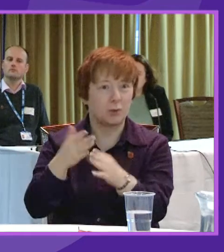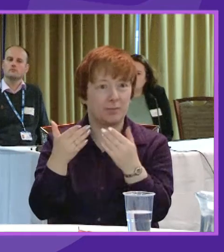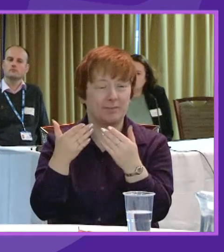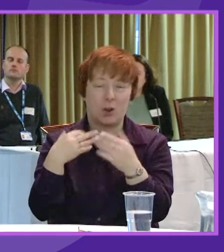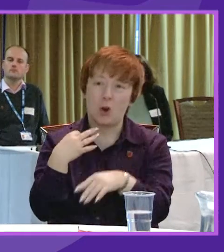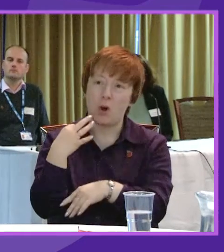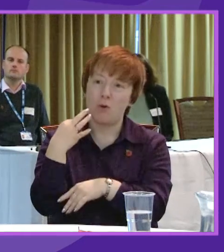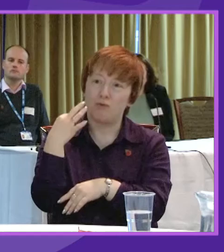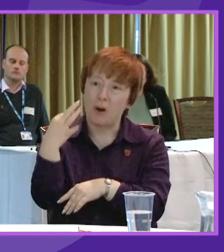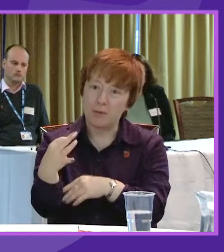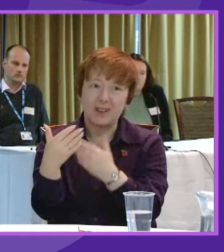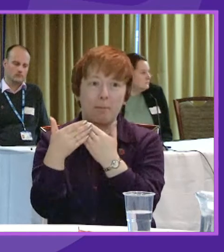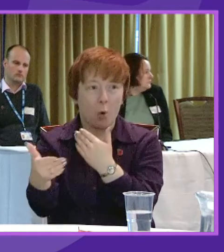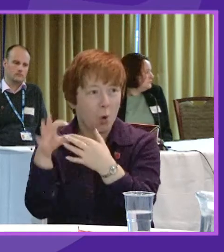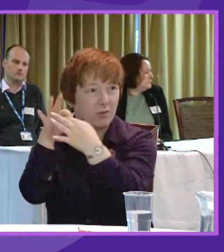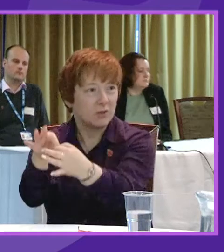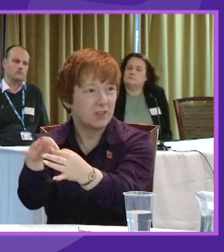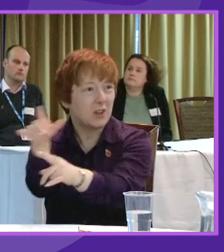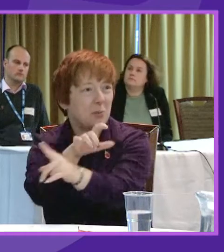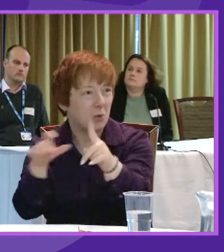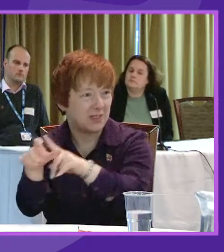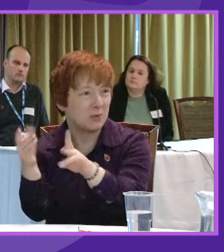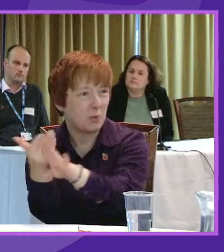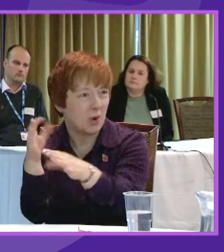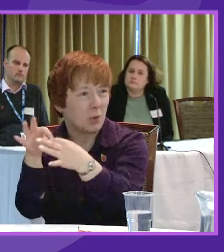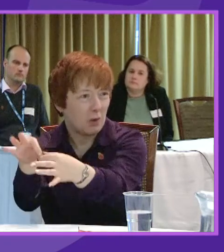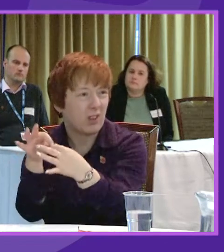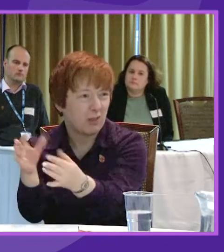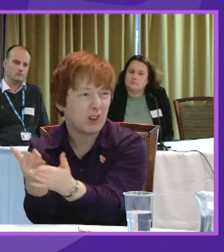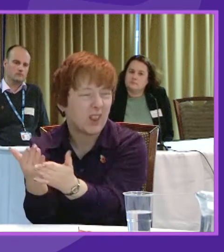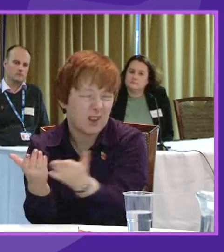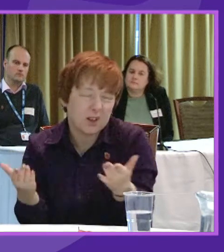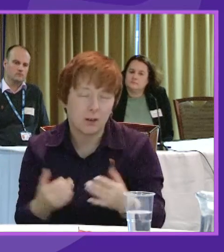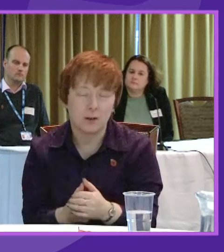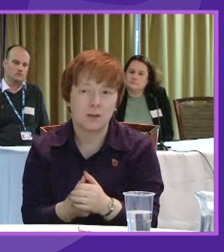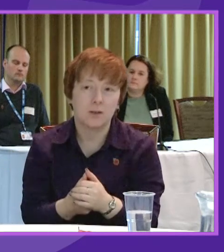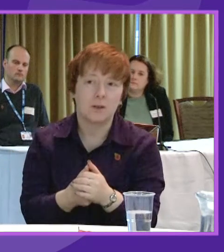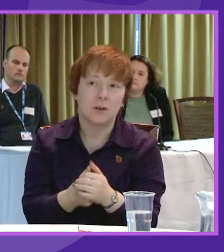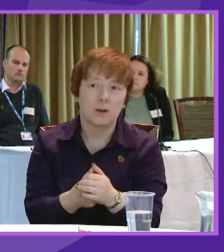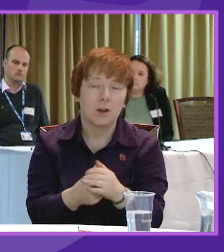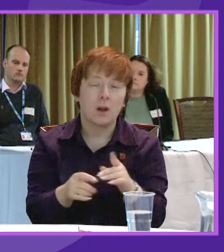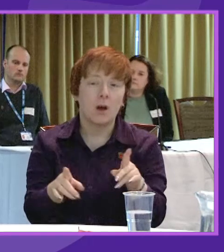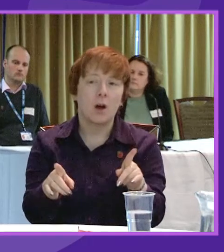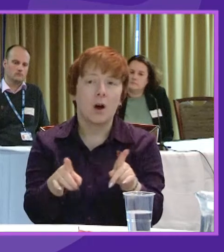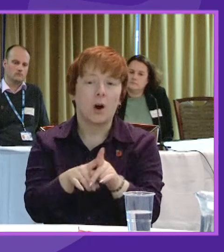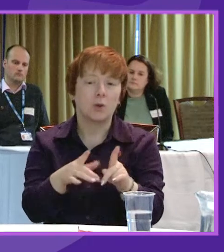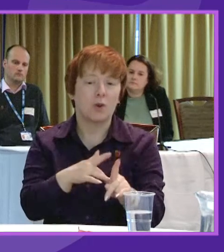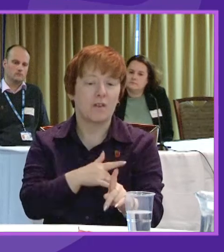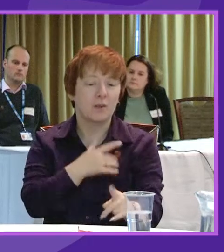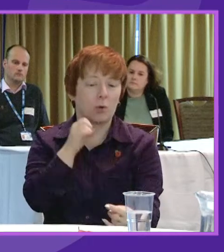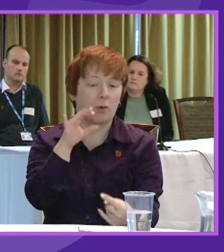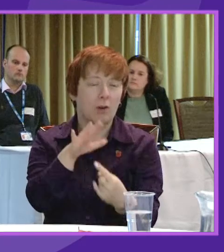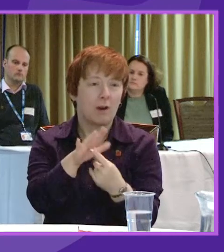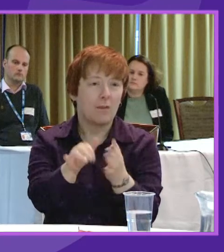more representative of the populations that we're working with. So I still wanted to share that. And I think it's also relevant in terms of perhaps